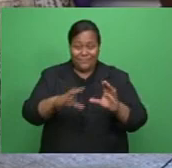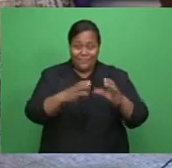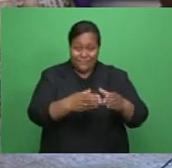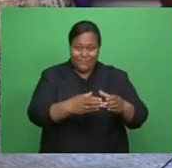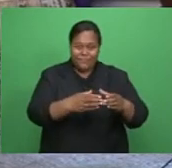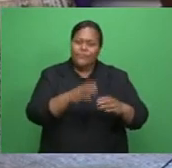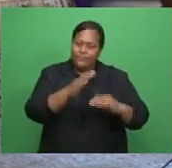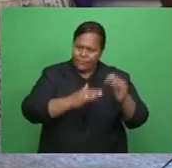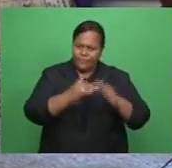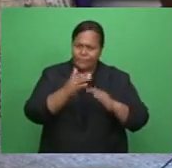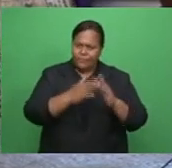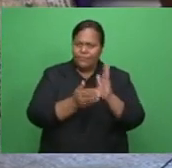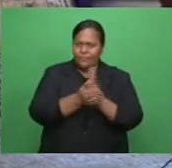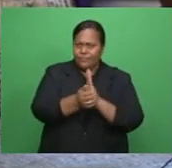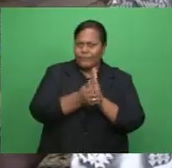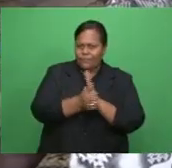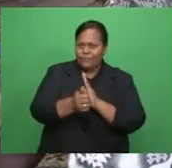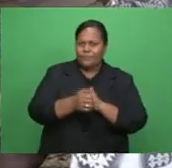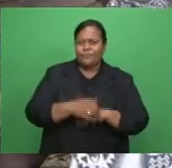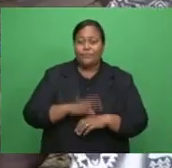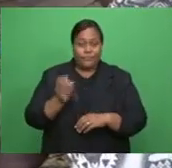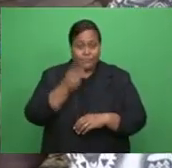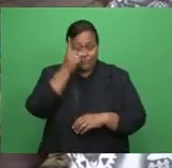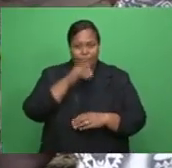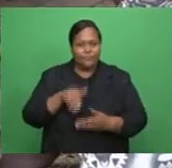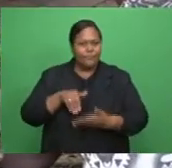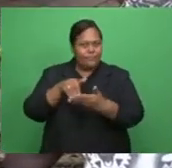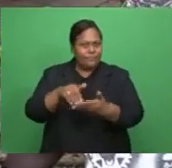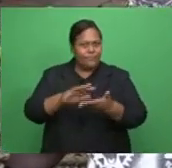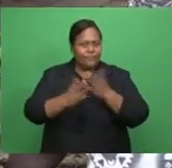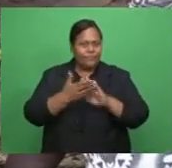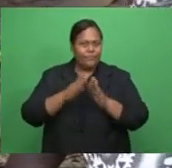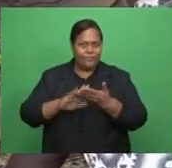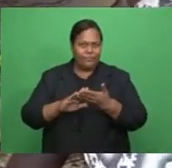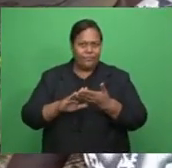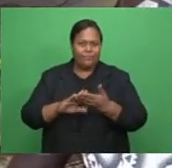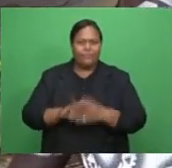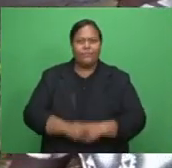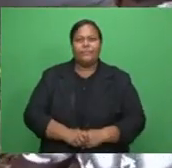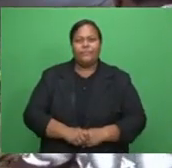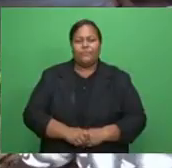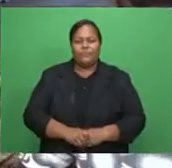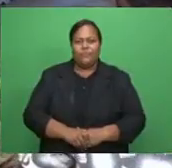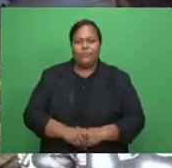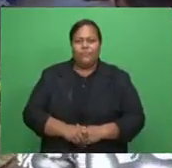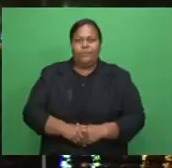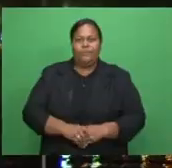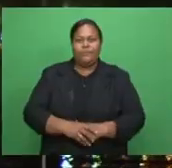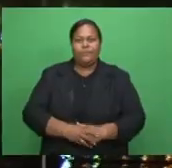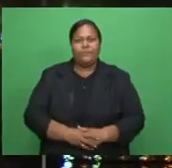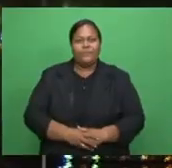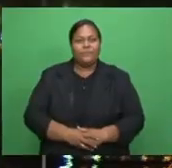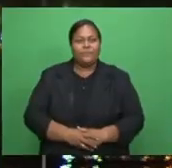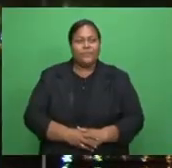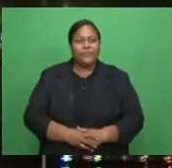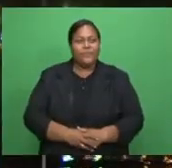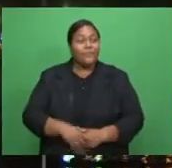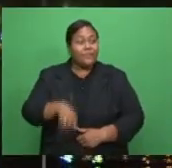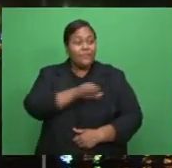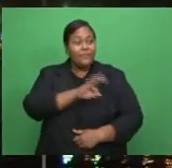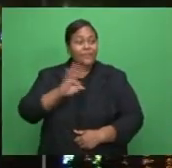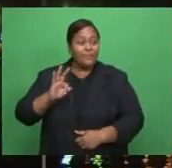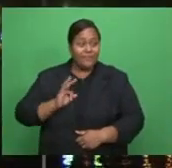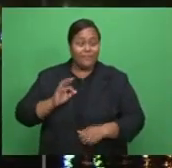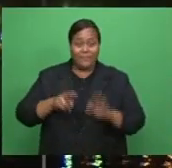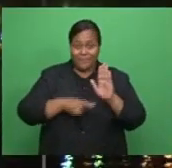their talents and abilities so they can help the community. Ritika Pratap, FBC News. Staff at the